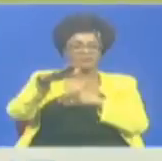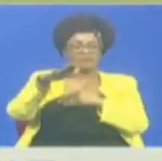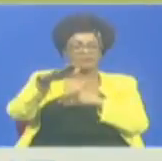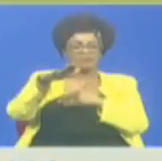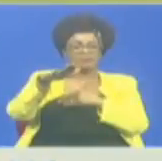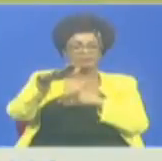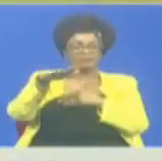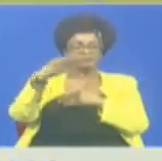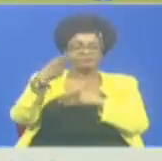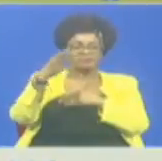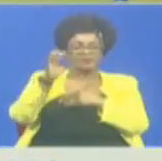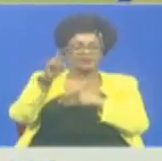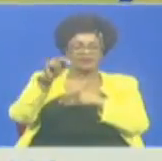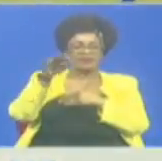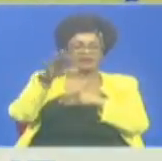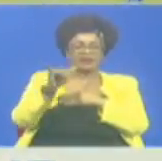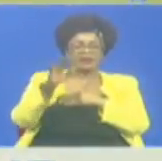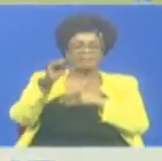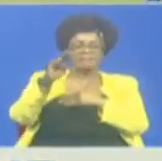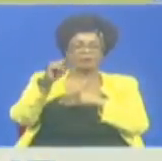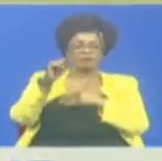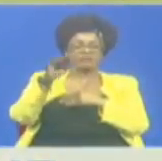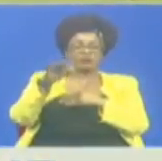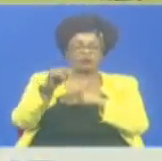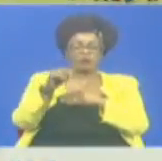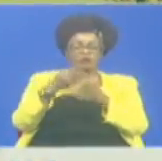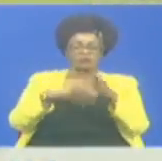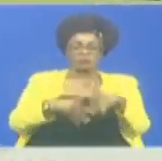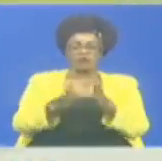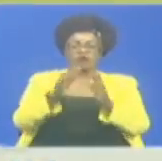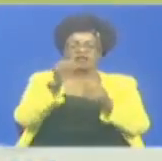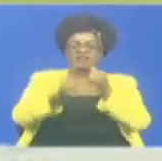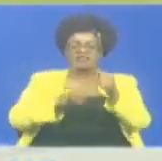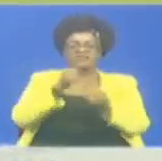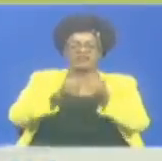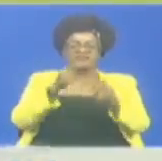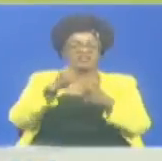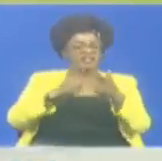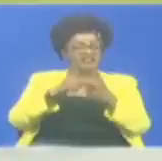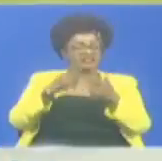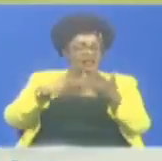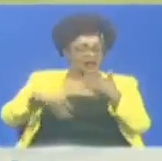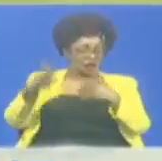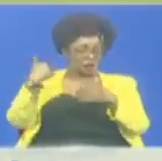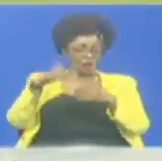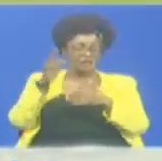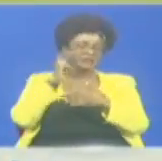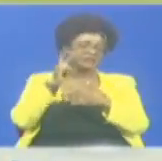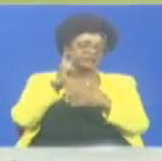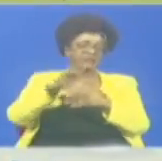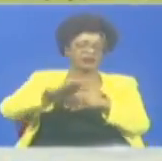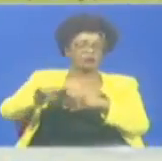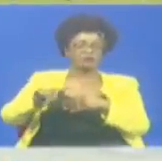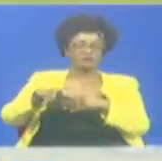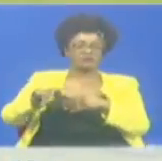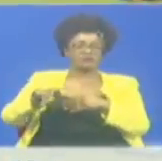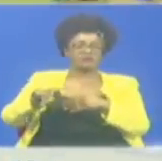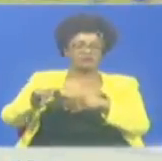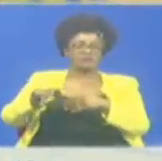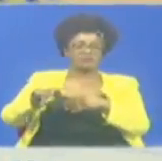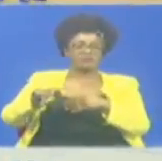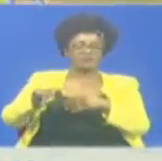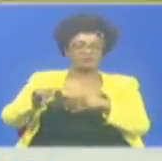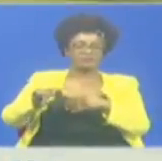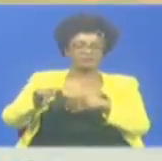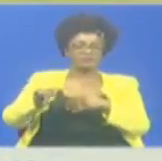Henry Nyabuto Motego was born 55 years ago in Bobasi, Kisii County. It